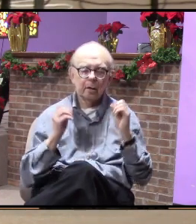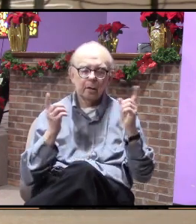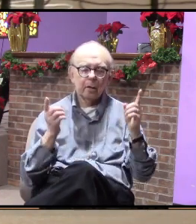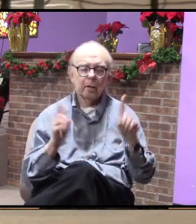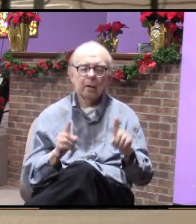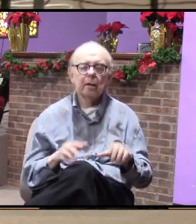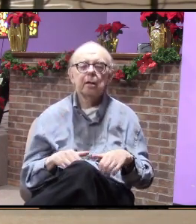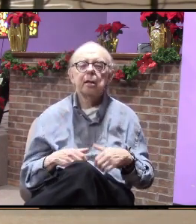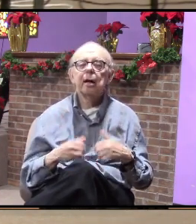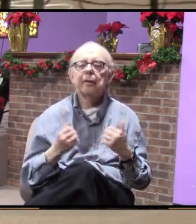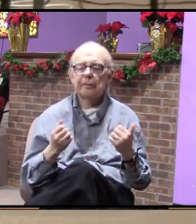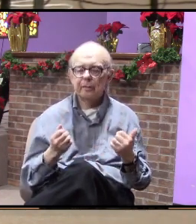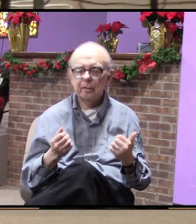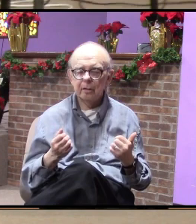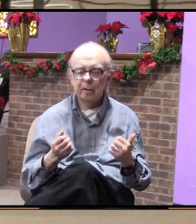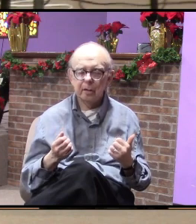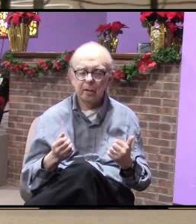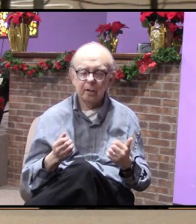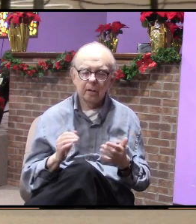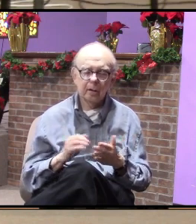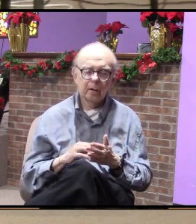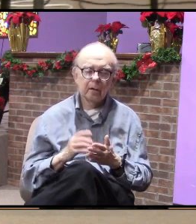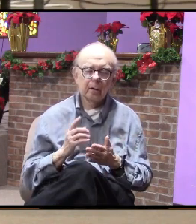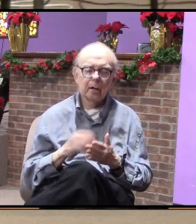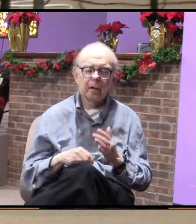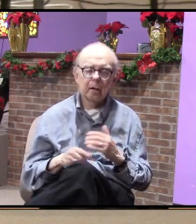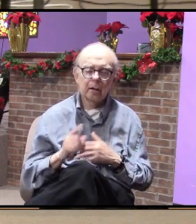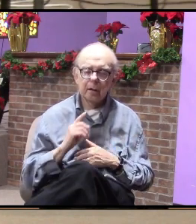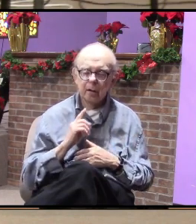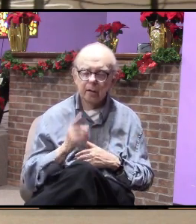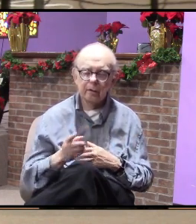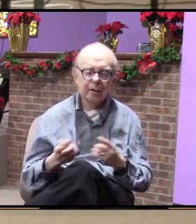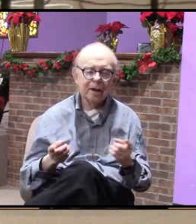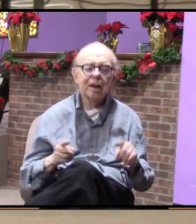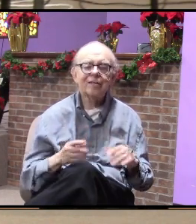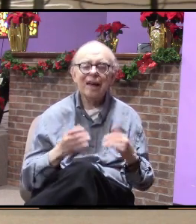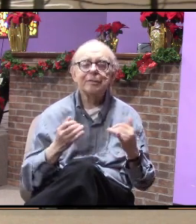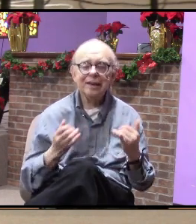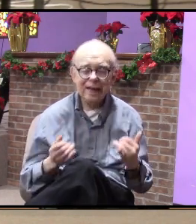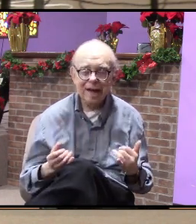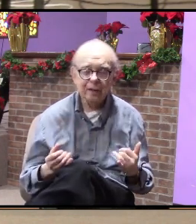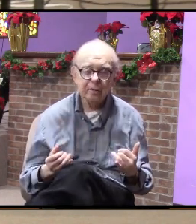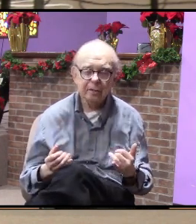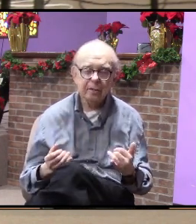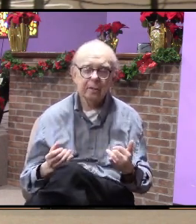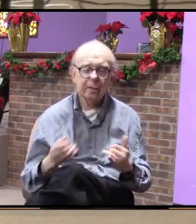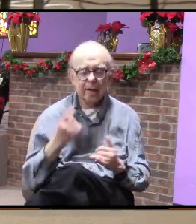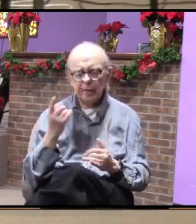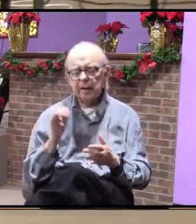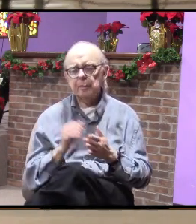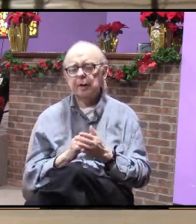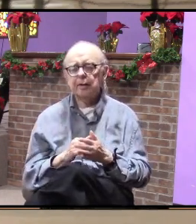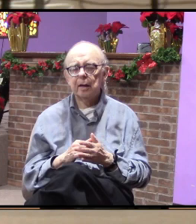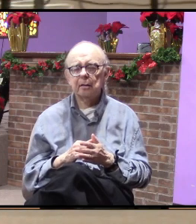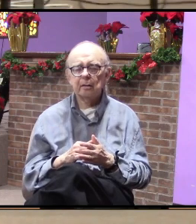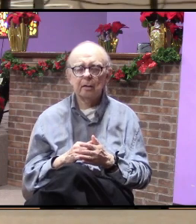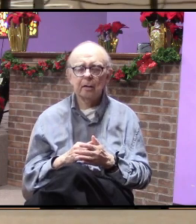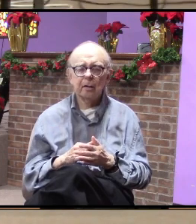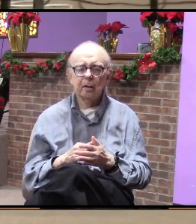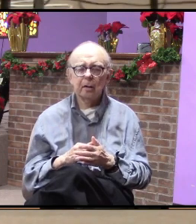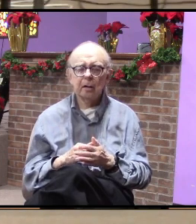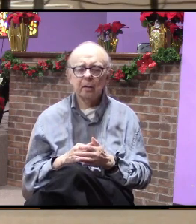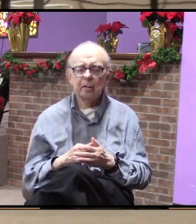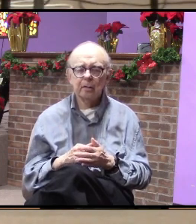life. And this is what is going on right now. You think about it.